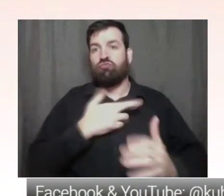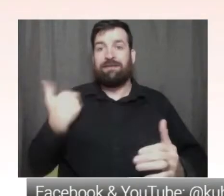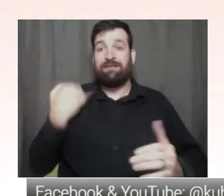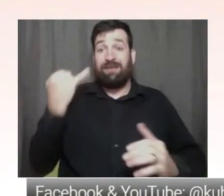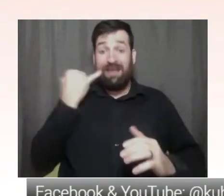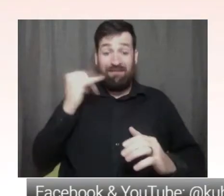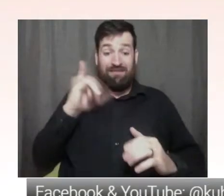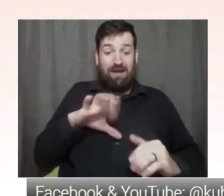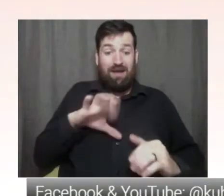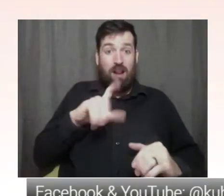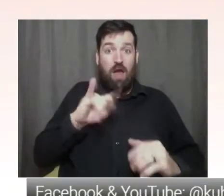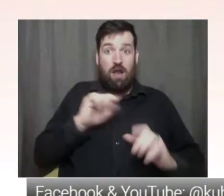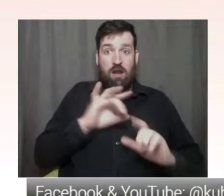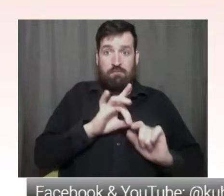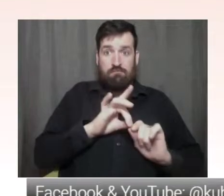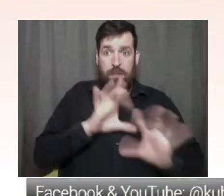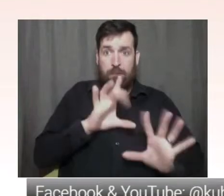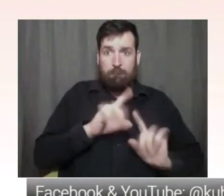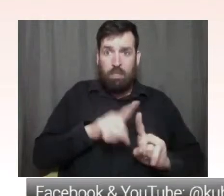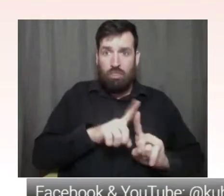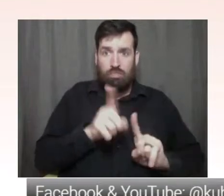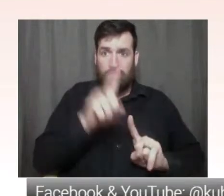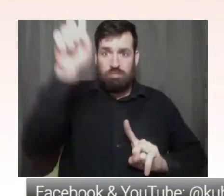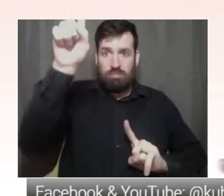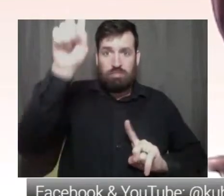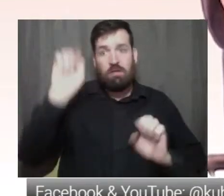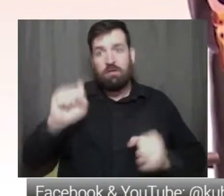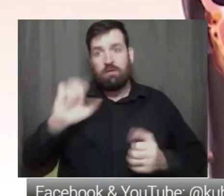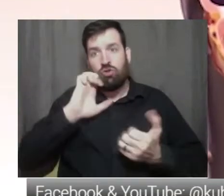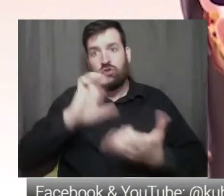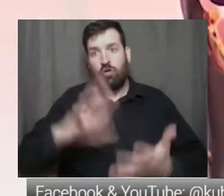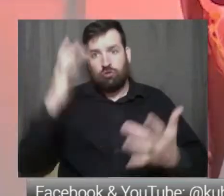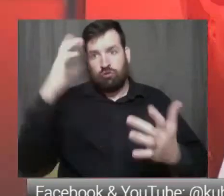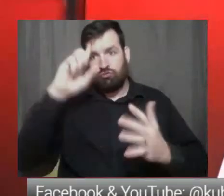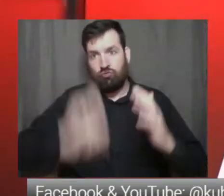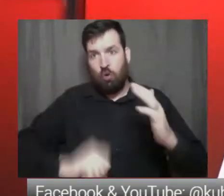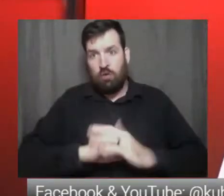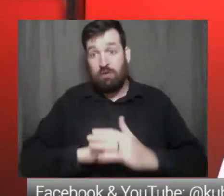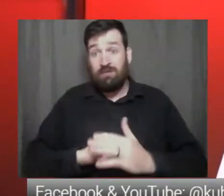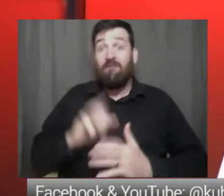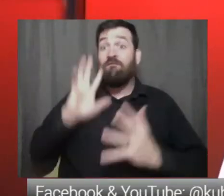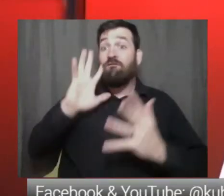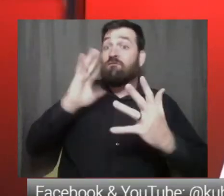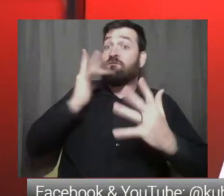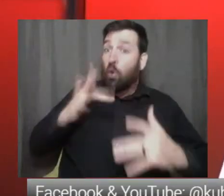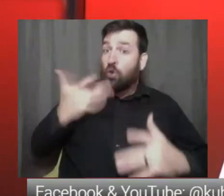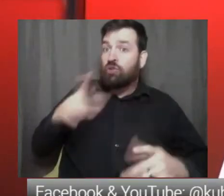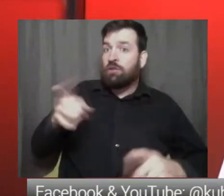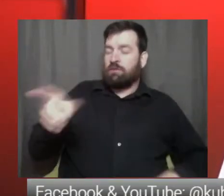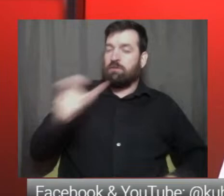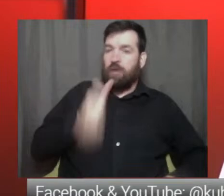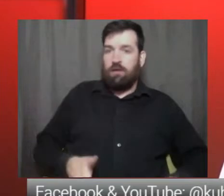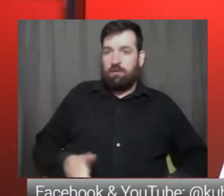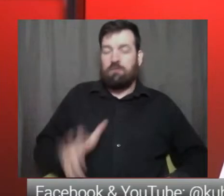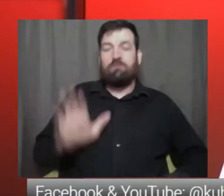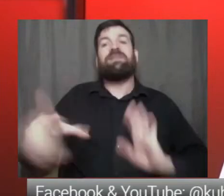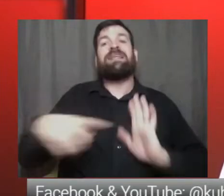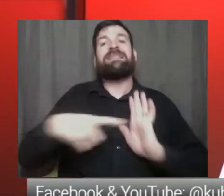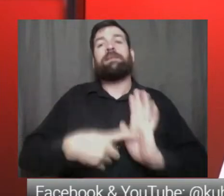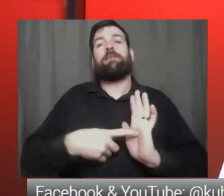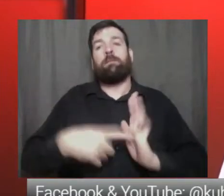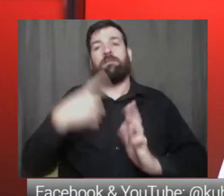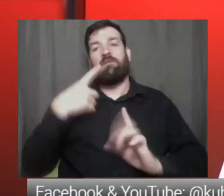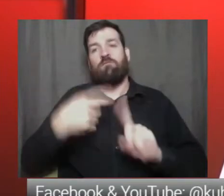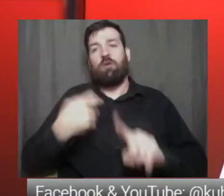brain, it could end up causing a stroke. Unfortunately, that's not how Jeff's presented. Right. He presented as having symptoms with the abnormal rhythm, which is